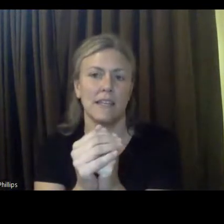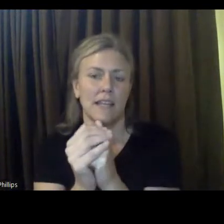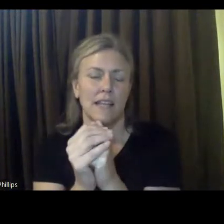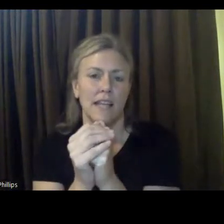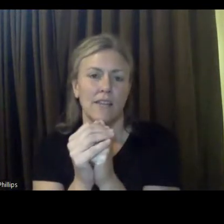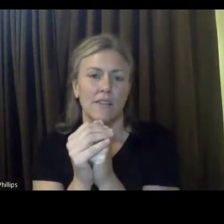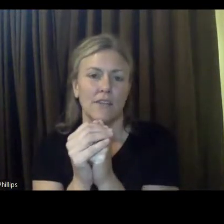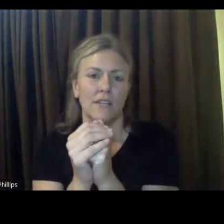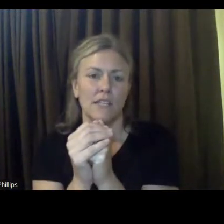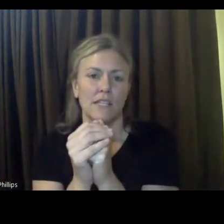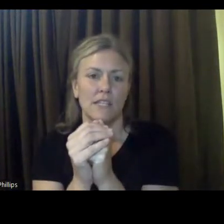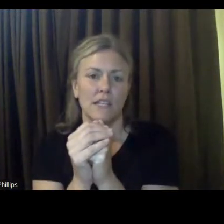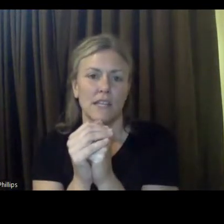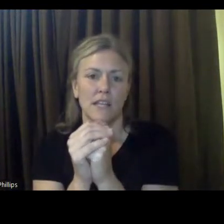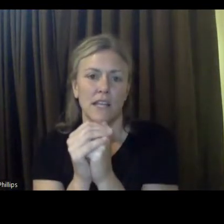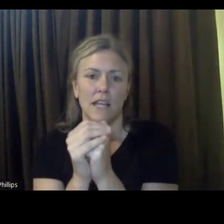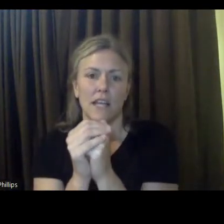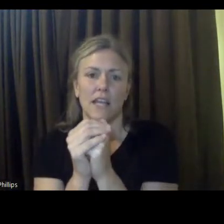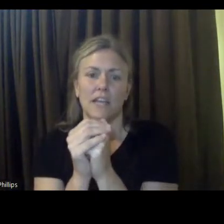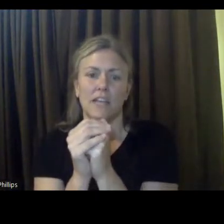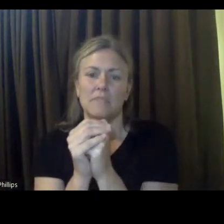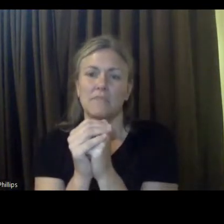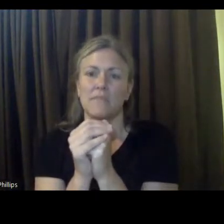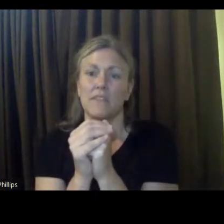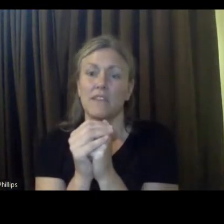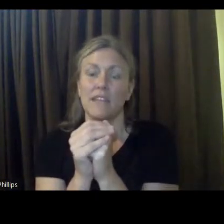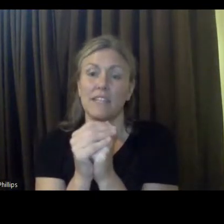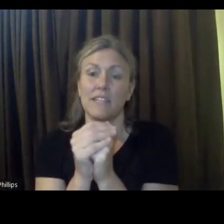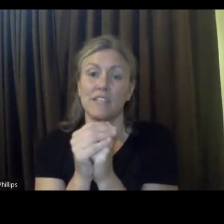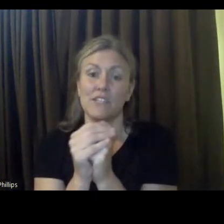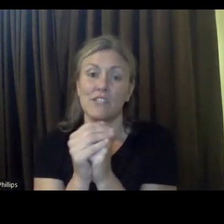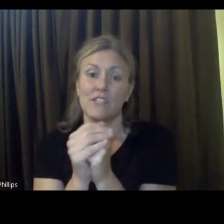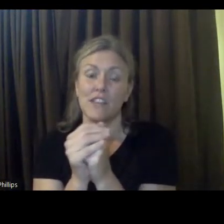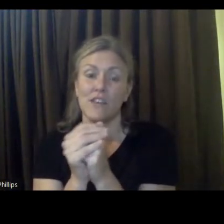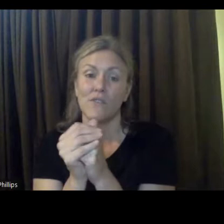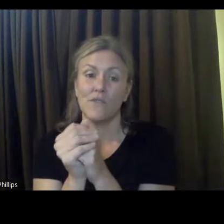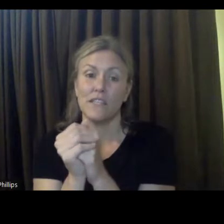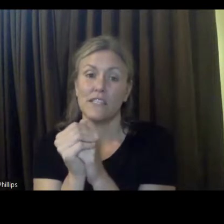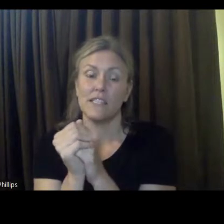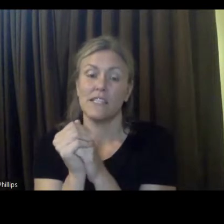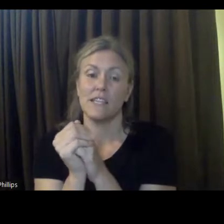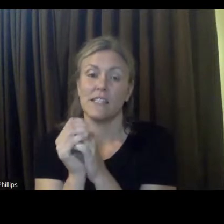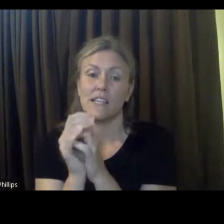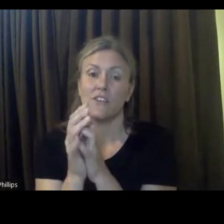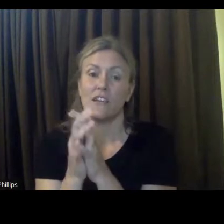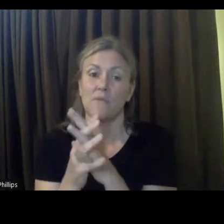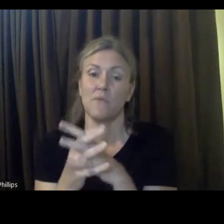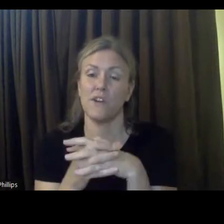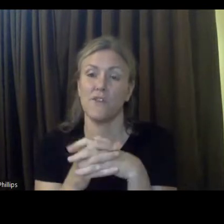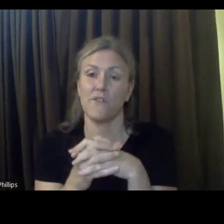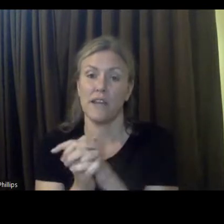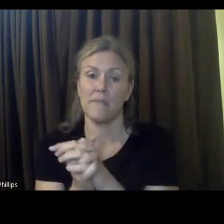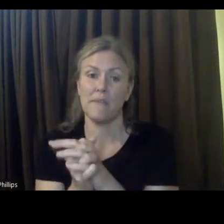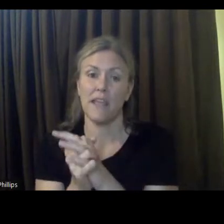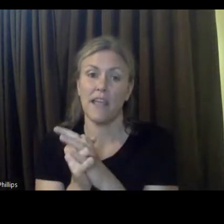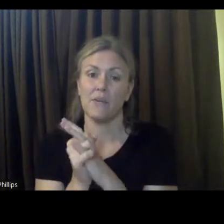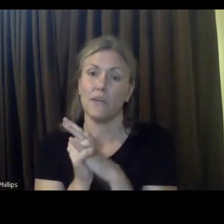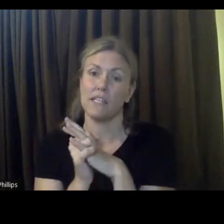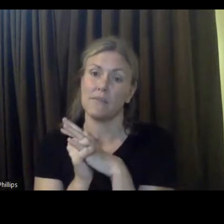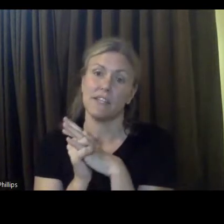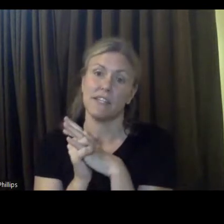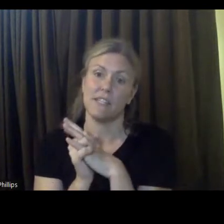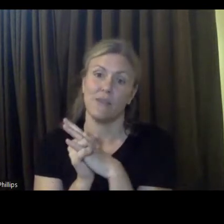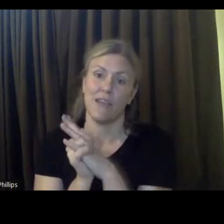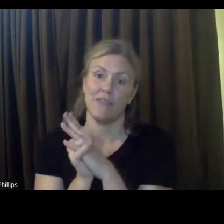and learn easier. If you'd like to introduce yourself and just say your name and where you're from and